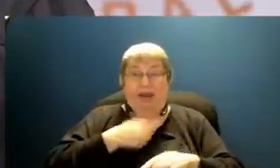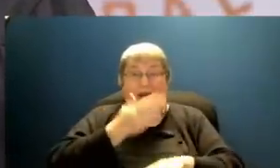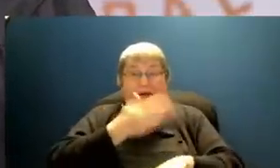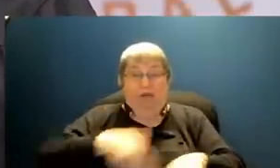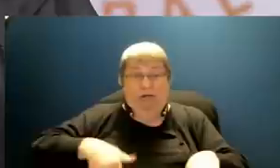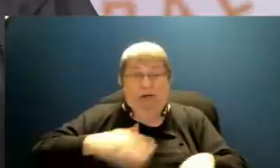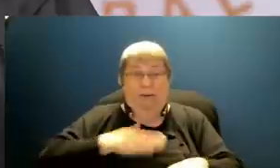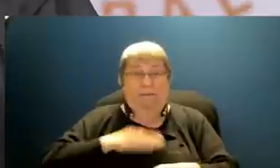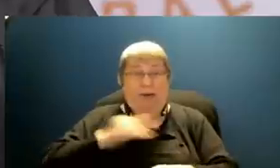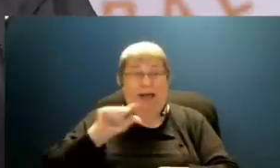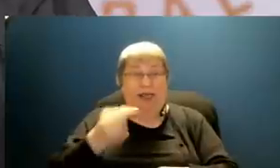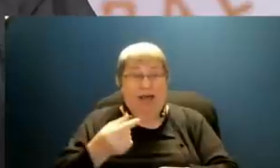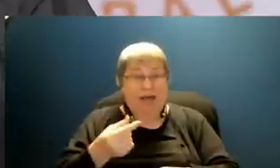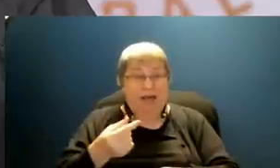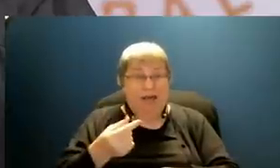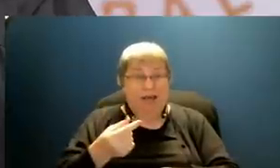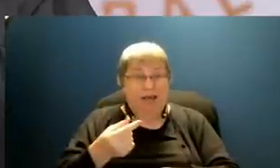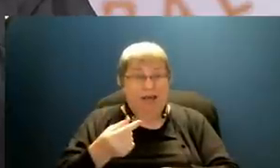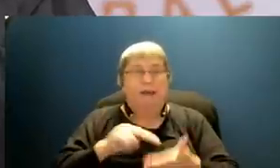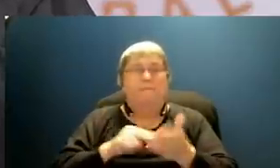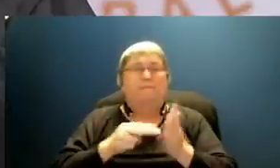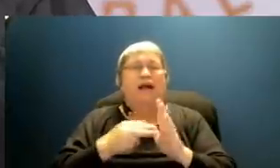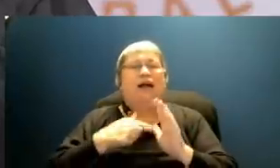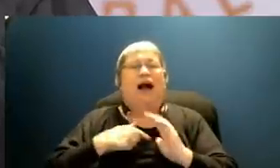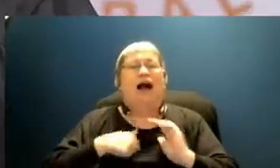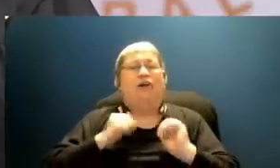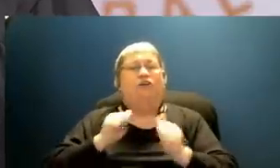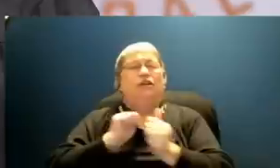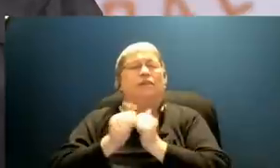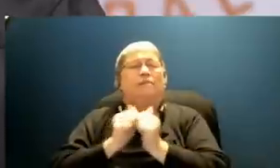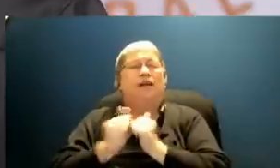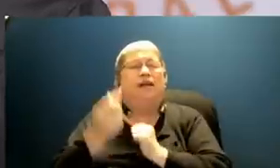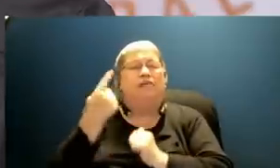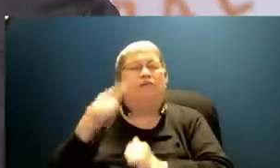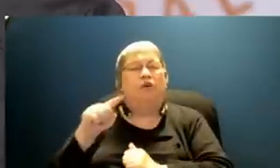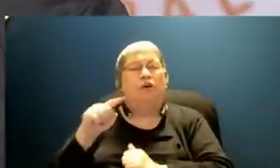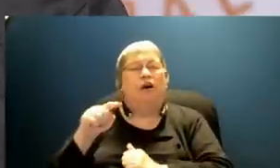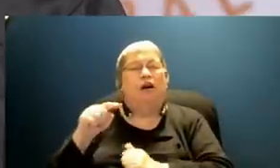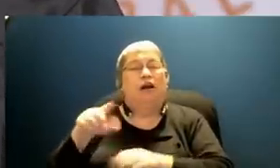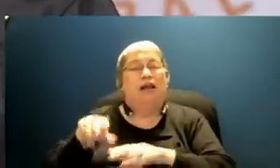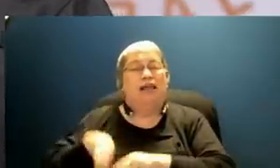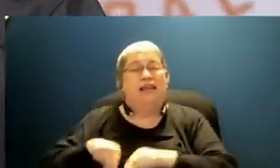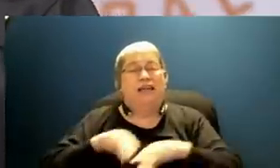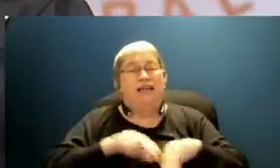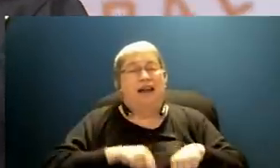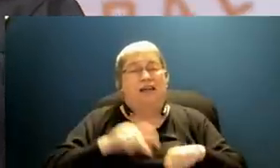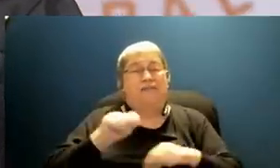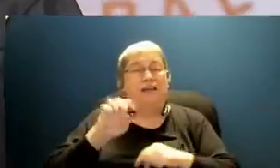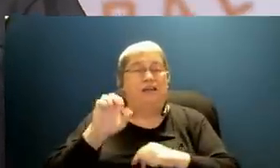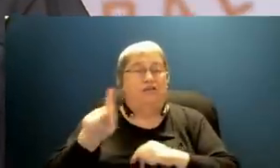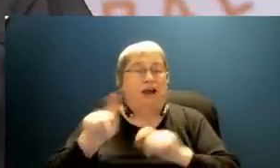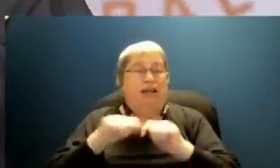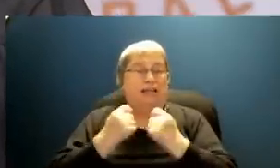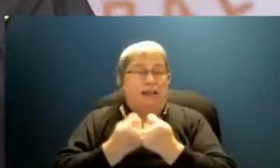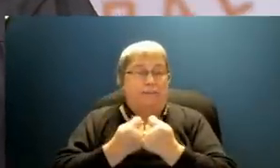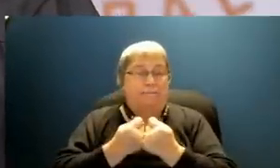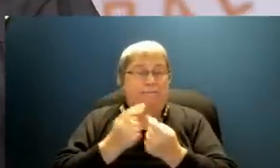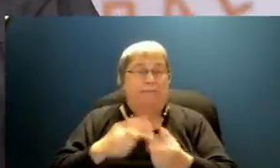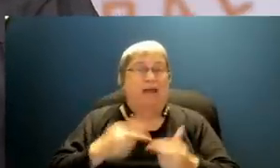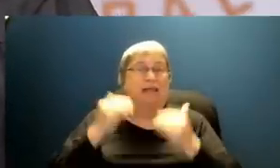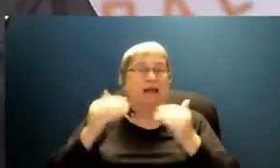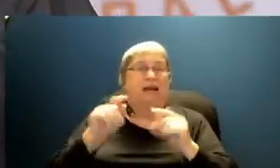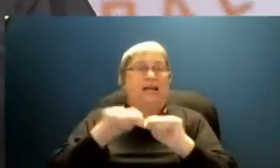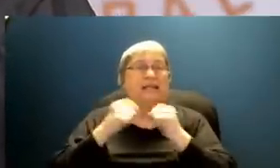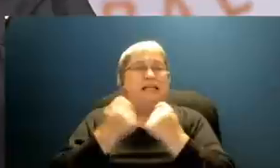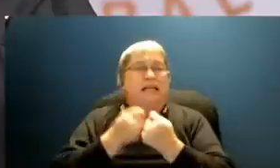led to an opportunity to try out for the Navy track team, which led to an opportunity to compete for Team USA at the